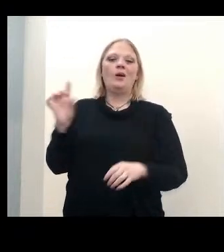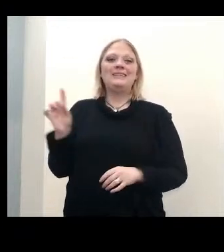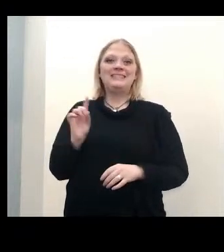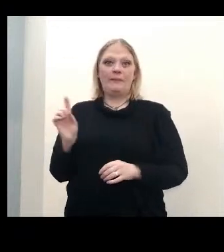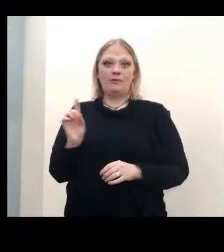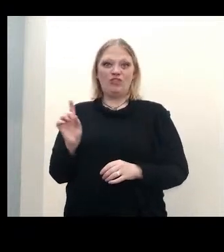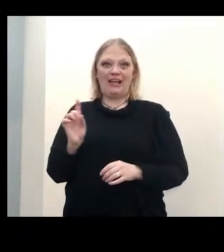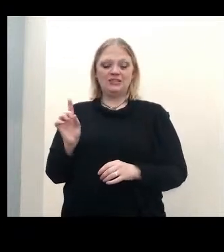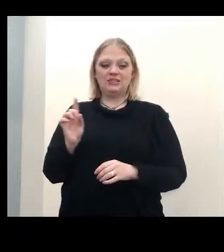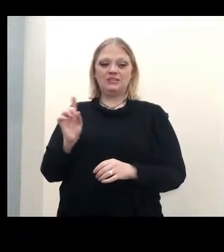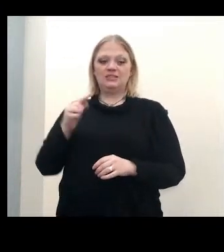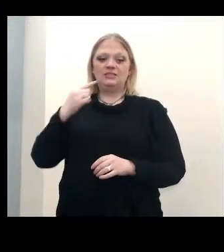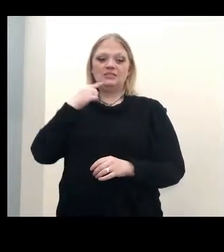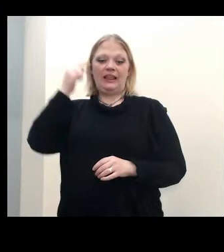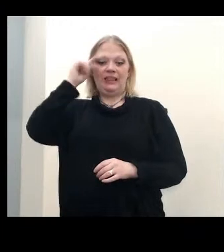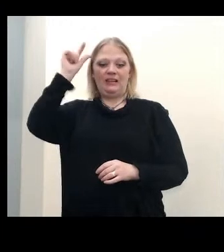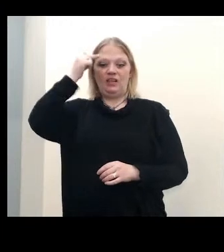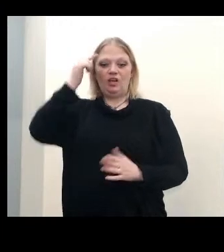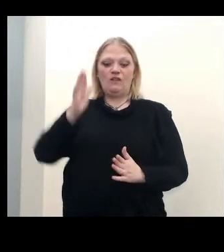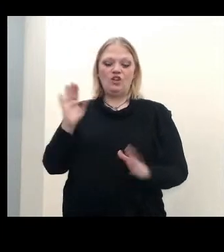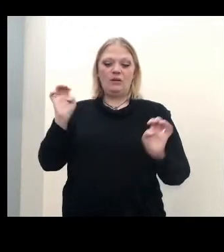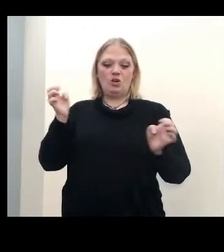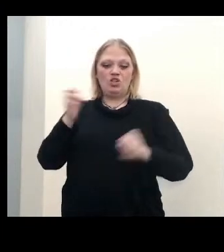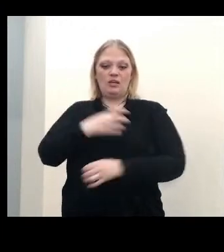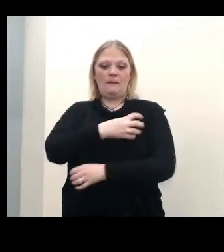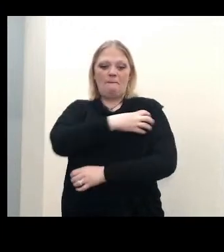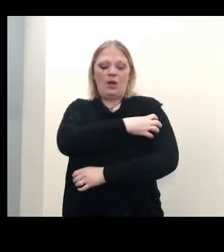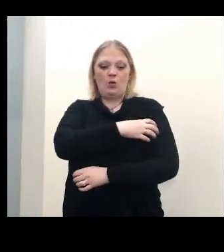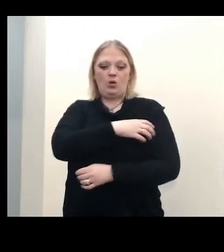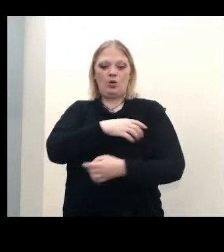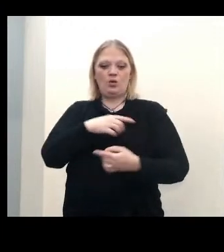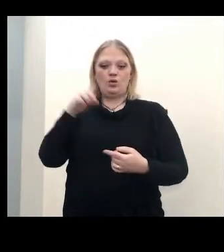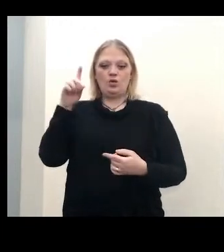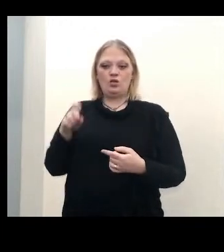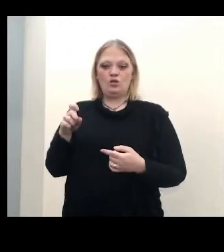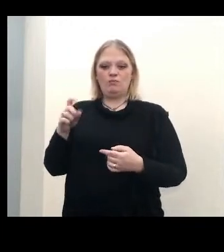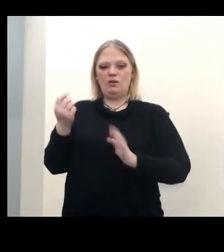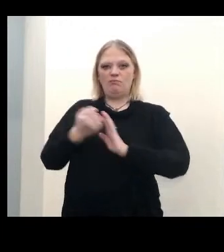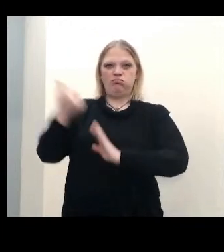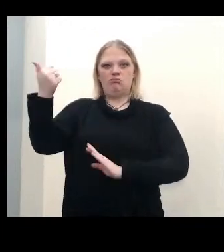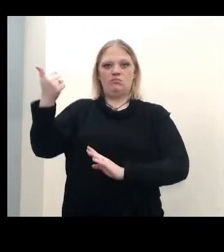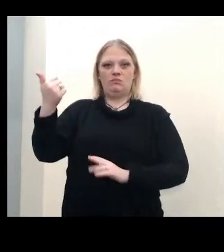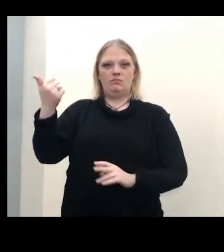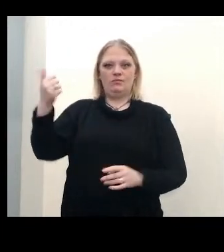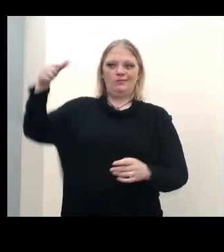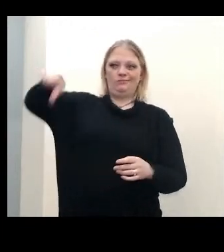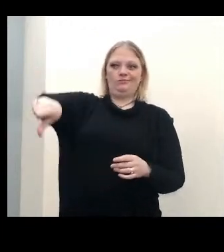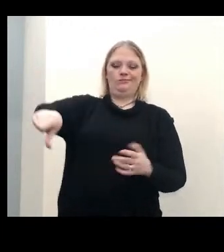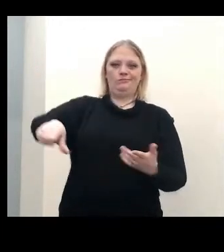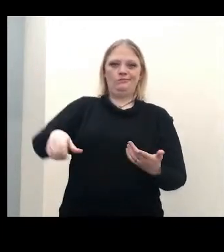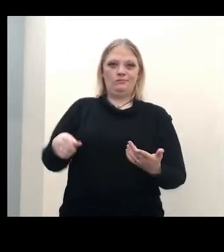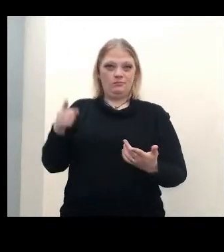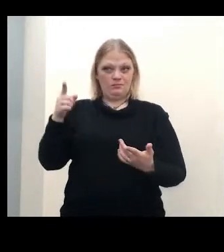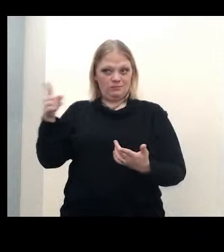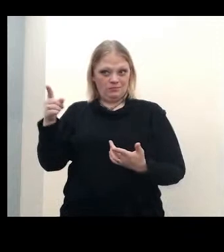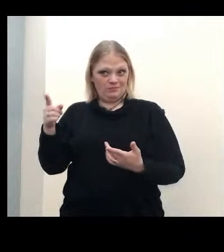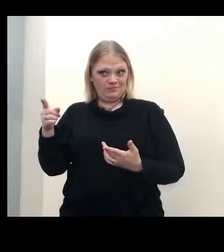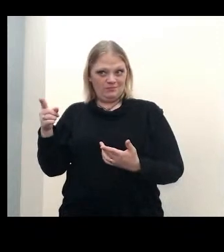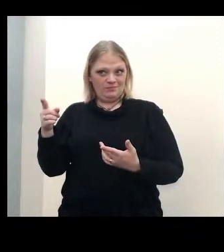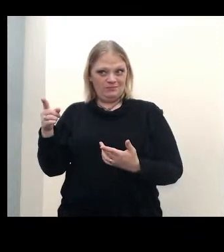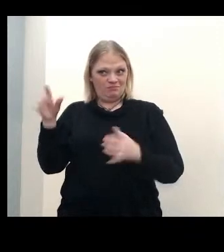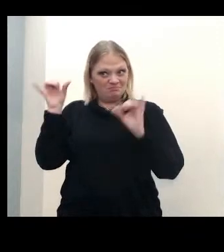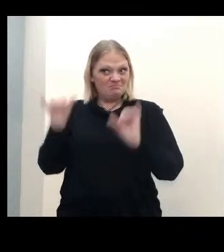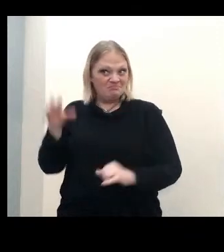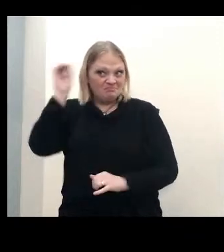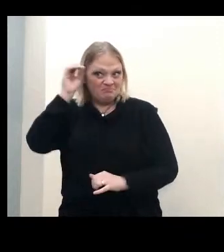that they think the governor's emergency powers should be revoked. Do you share that opinion?